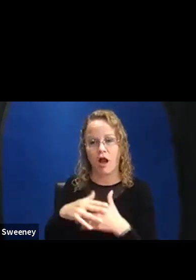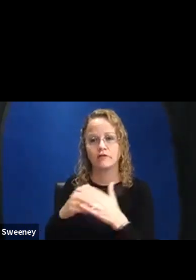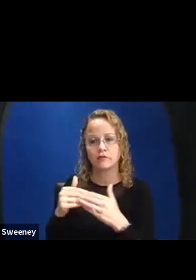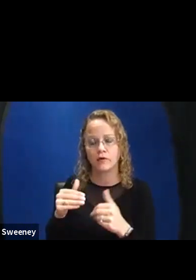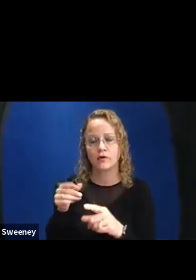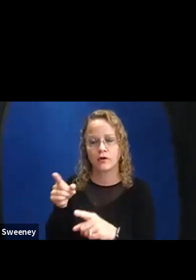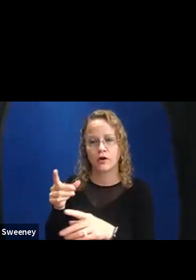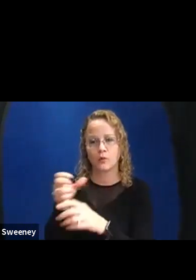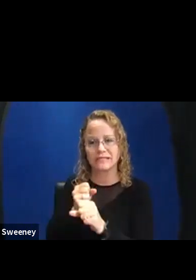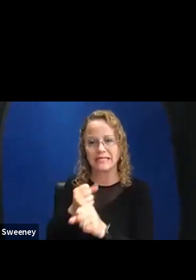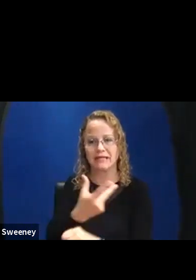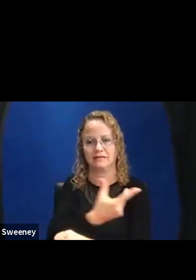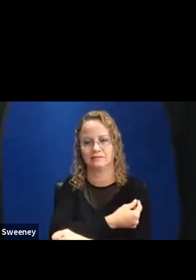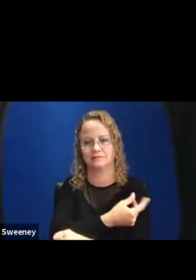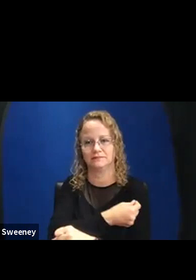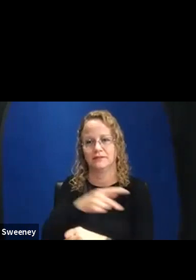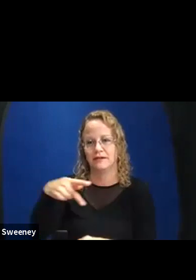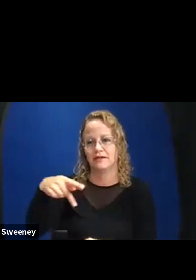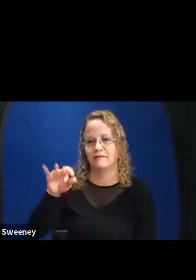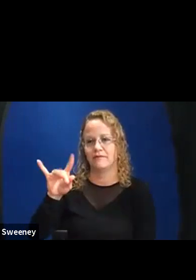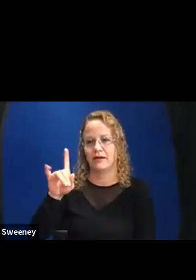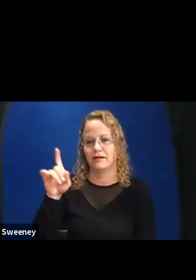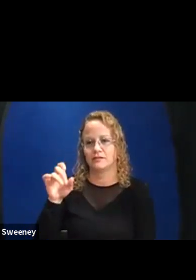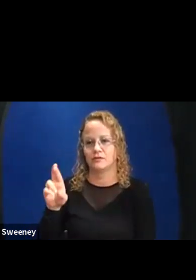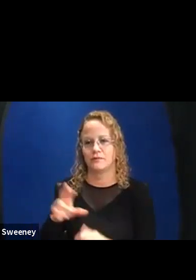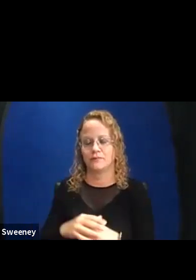the Pfizer vaccine.